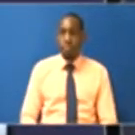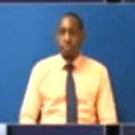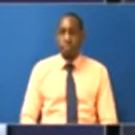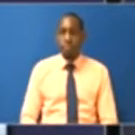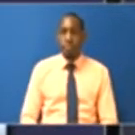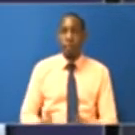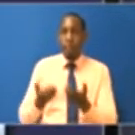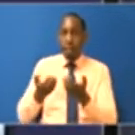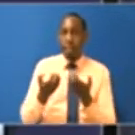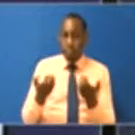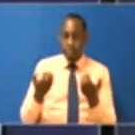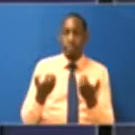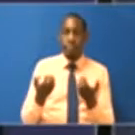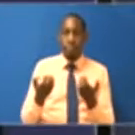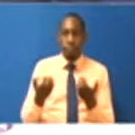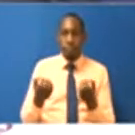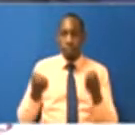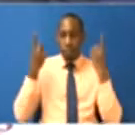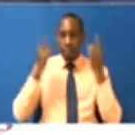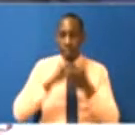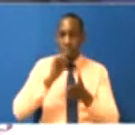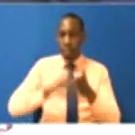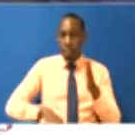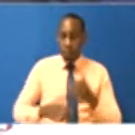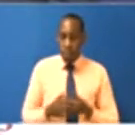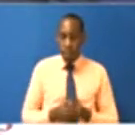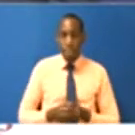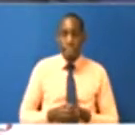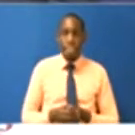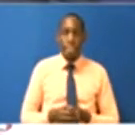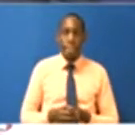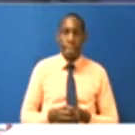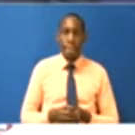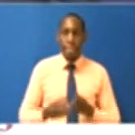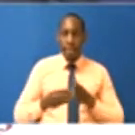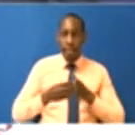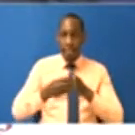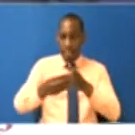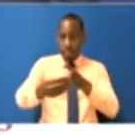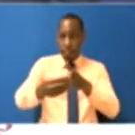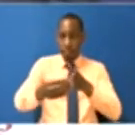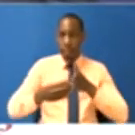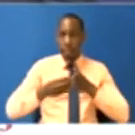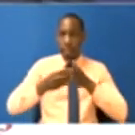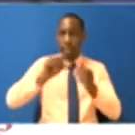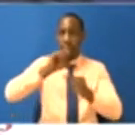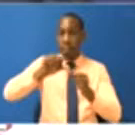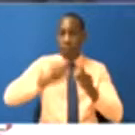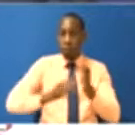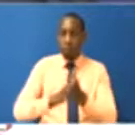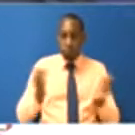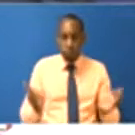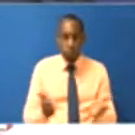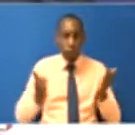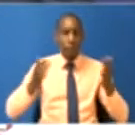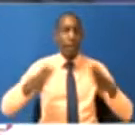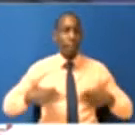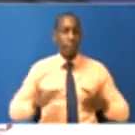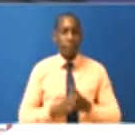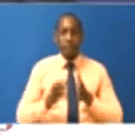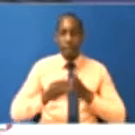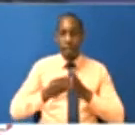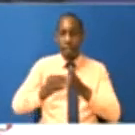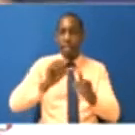they need to appreciate that leadership leadership is about inspiring people